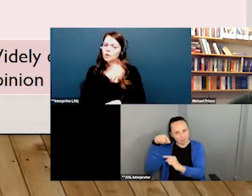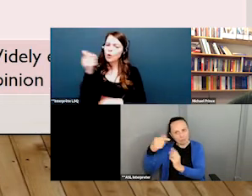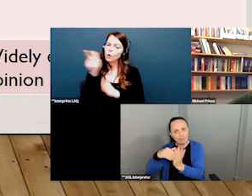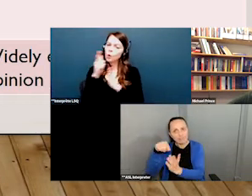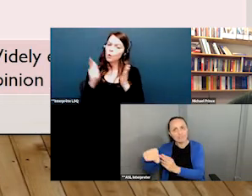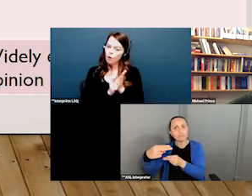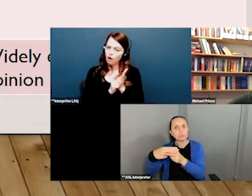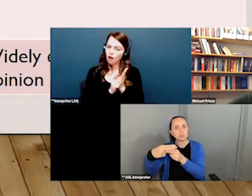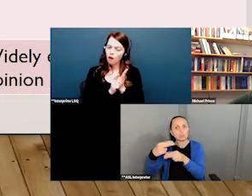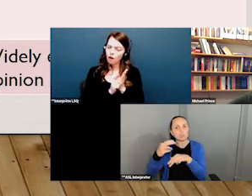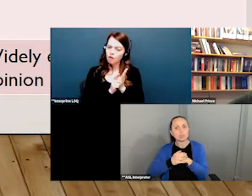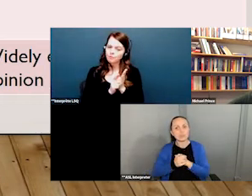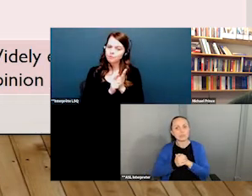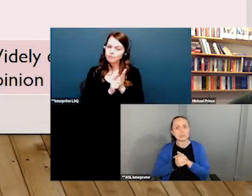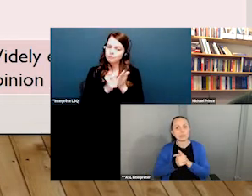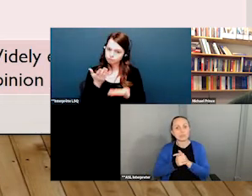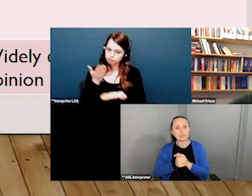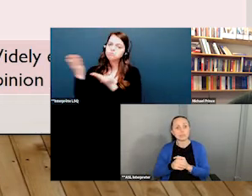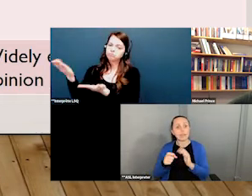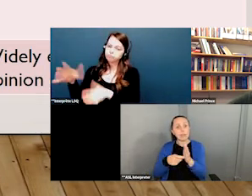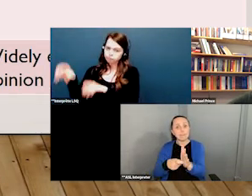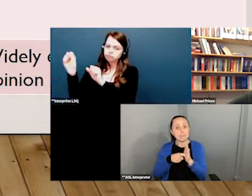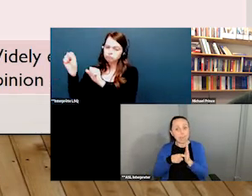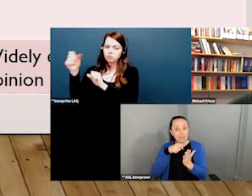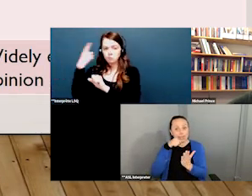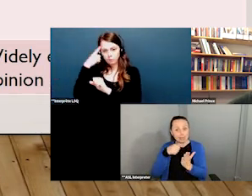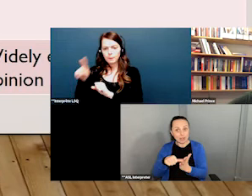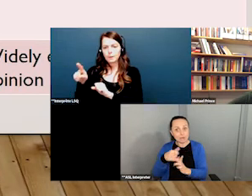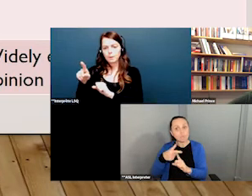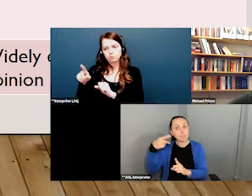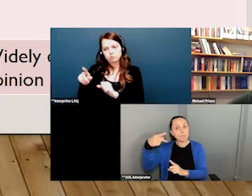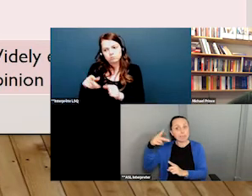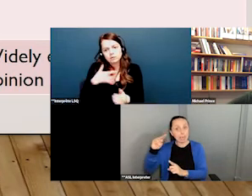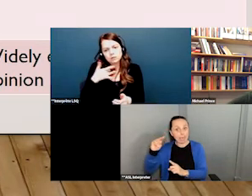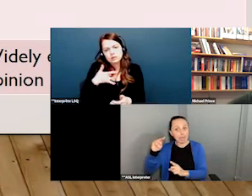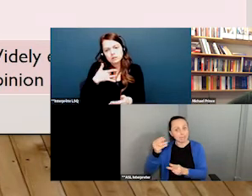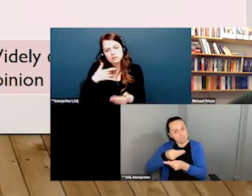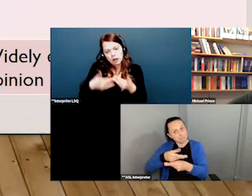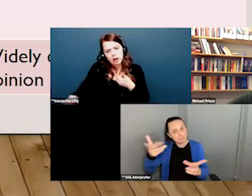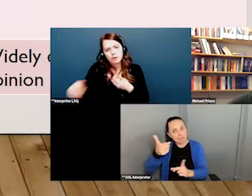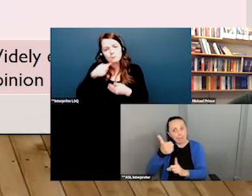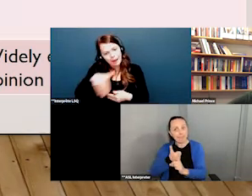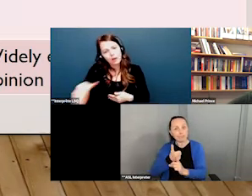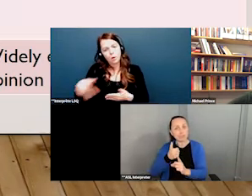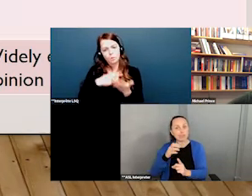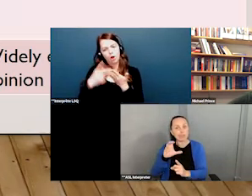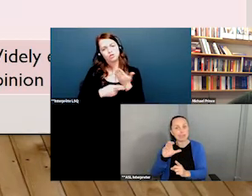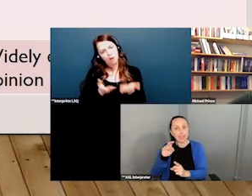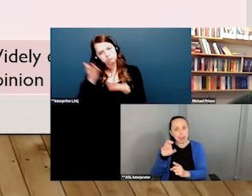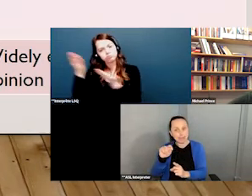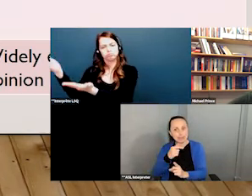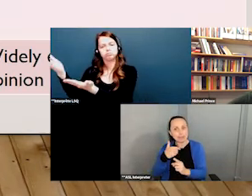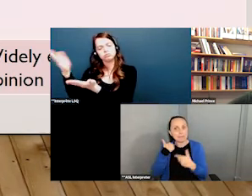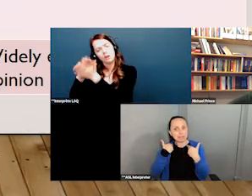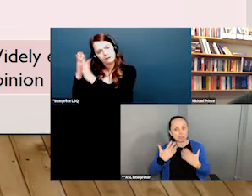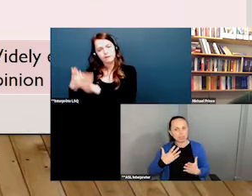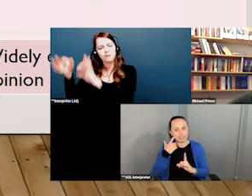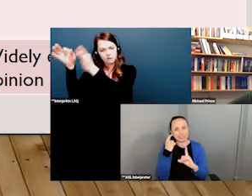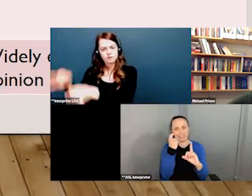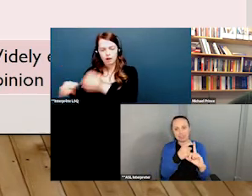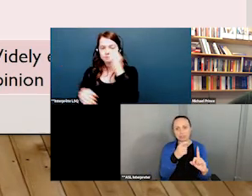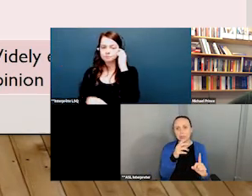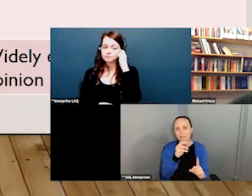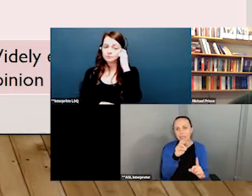soon. In the mandate letter that the Prime Minister issues to every cabinet minister, the one to Minister Qualtrough,